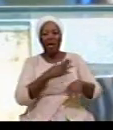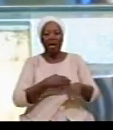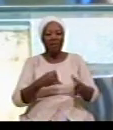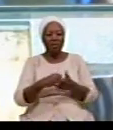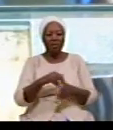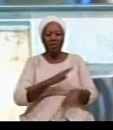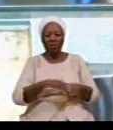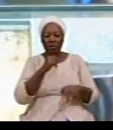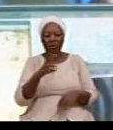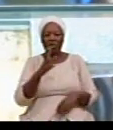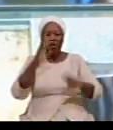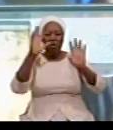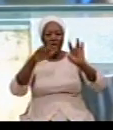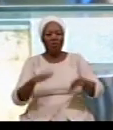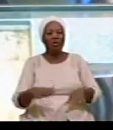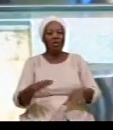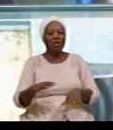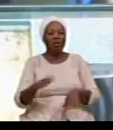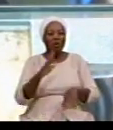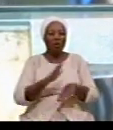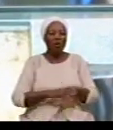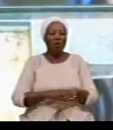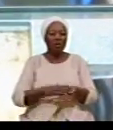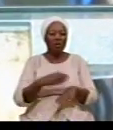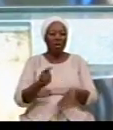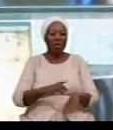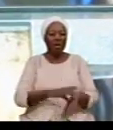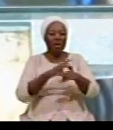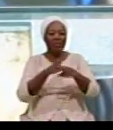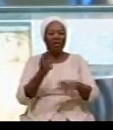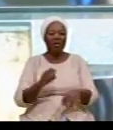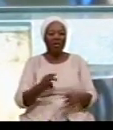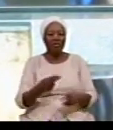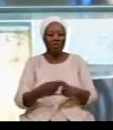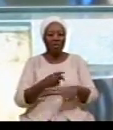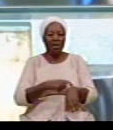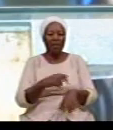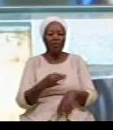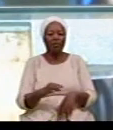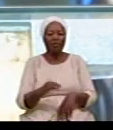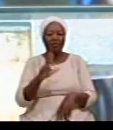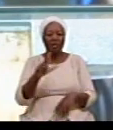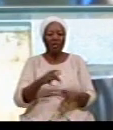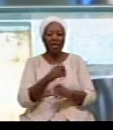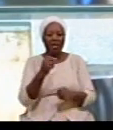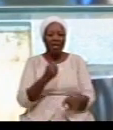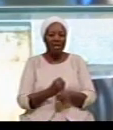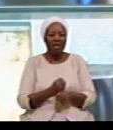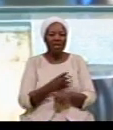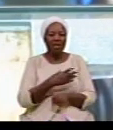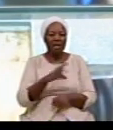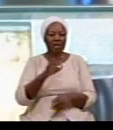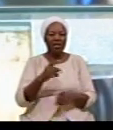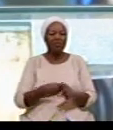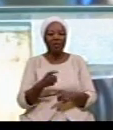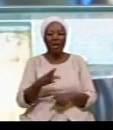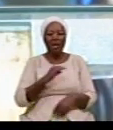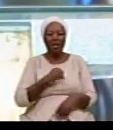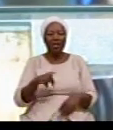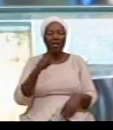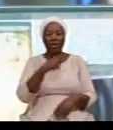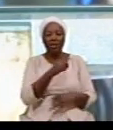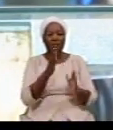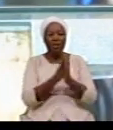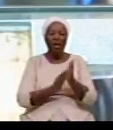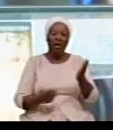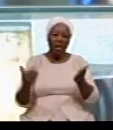earth by the space of 3 years and 6 months. And he prayed again.